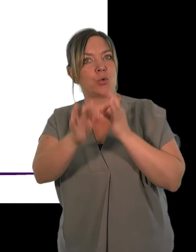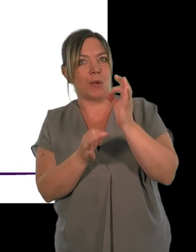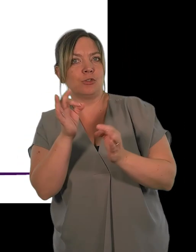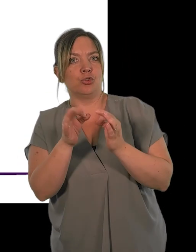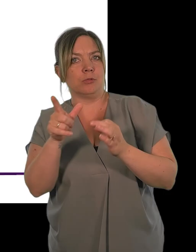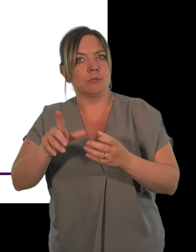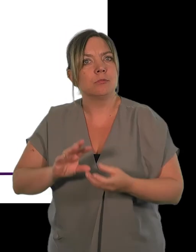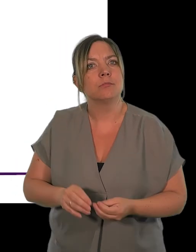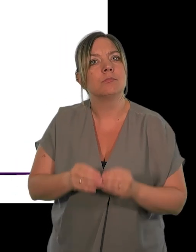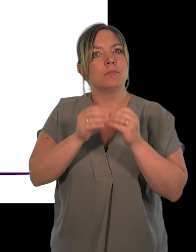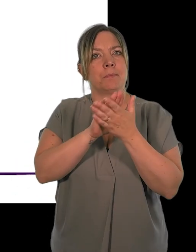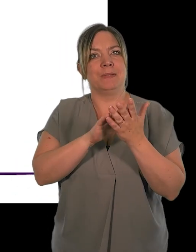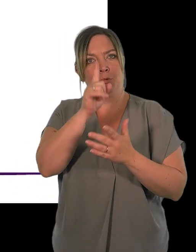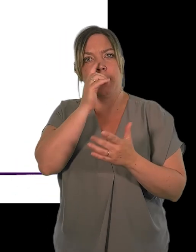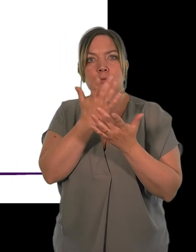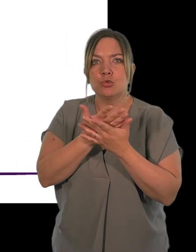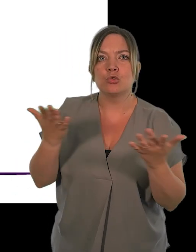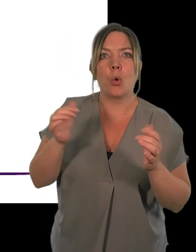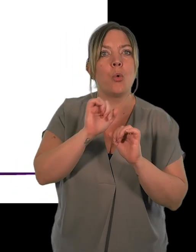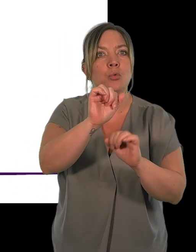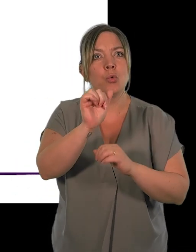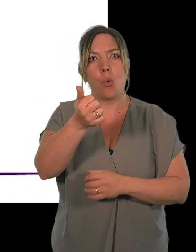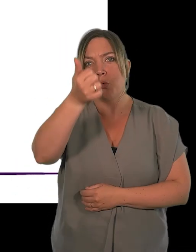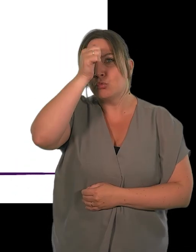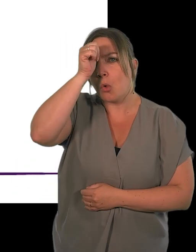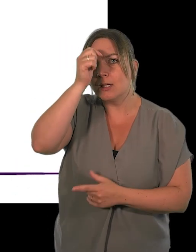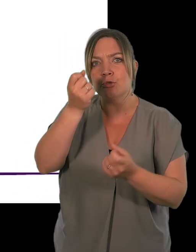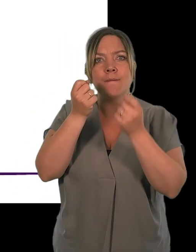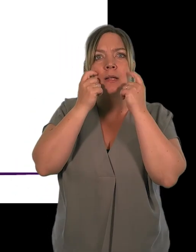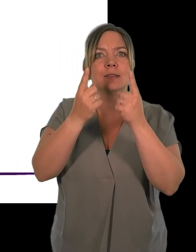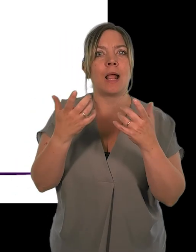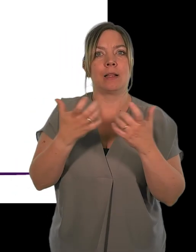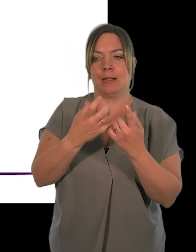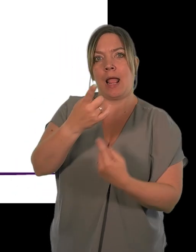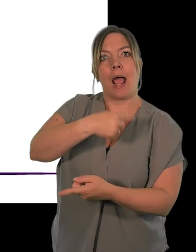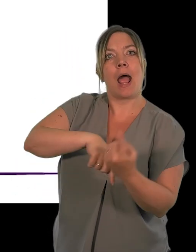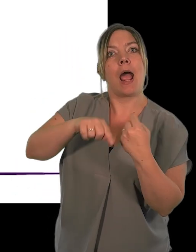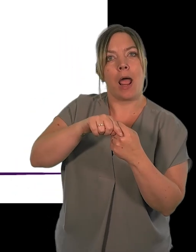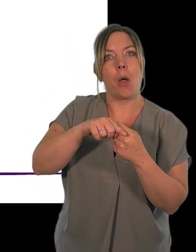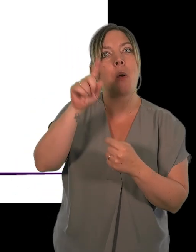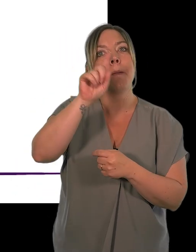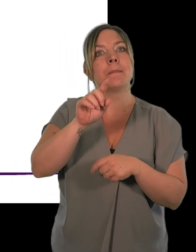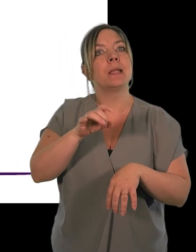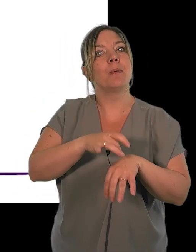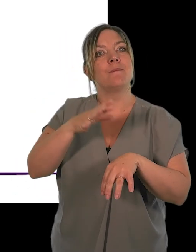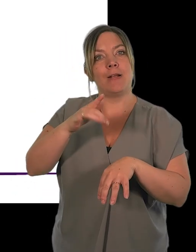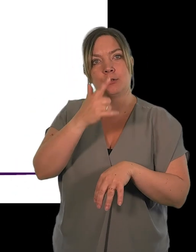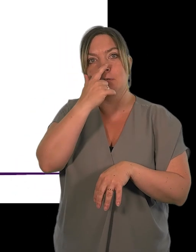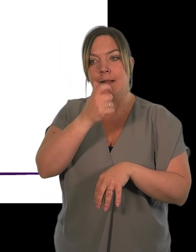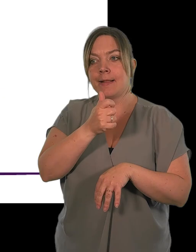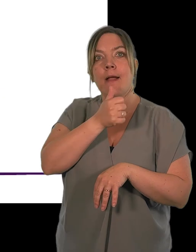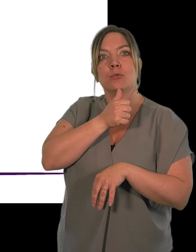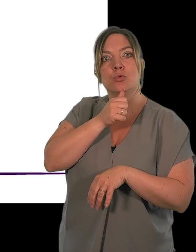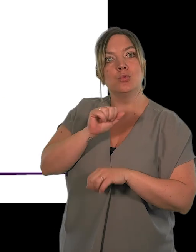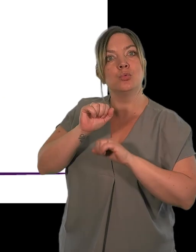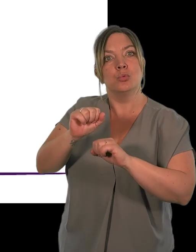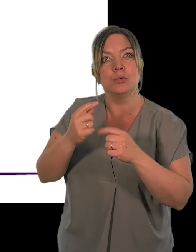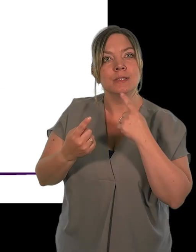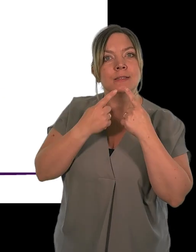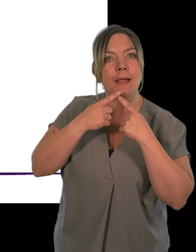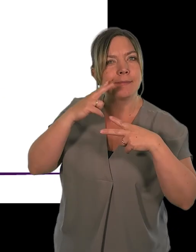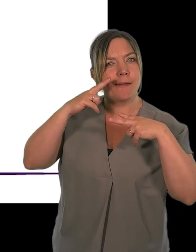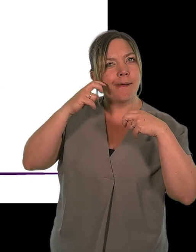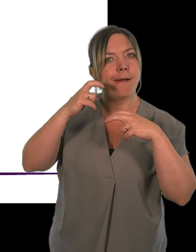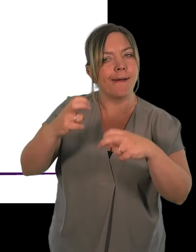can demonstrate your knowledge and understanding of how people professionals can use data and analytics to support decision